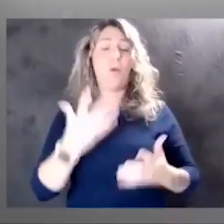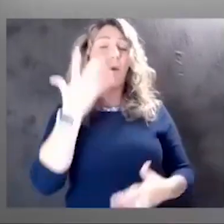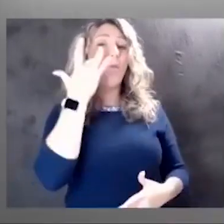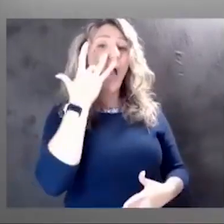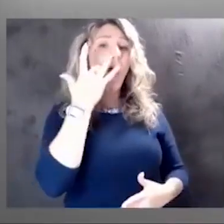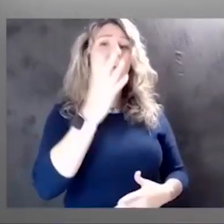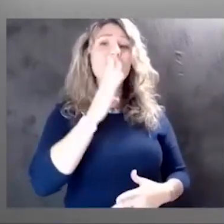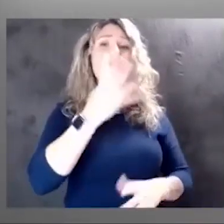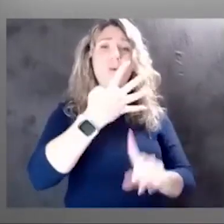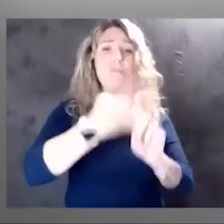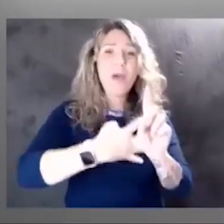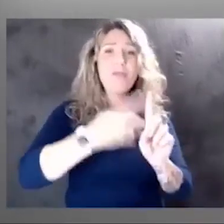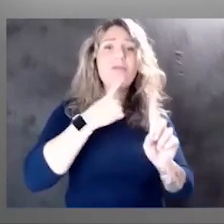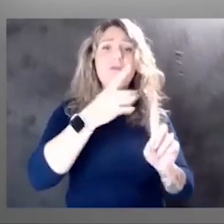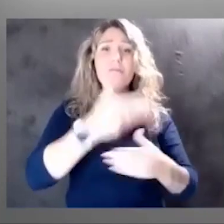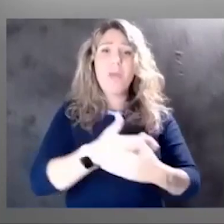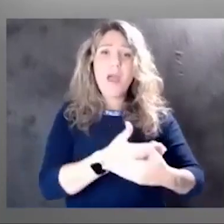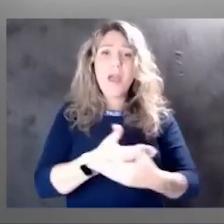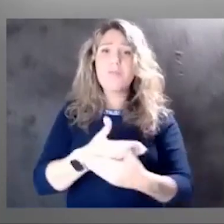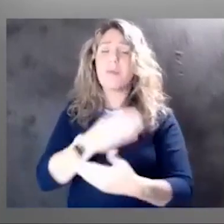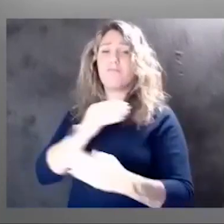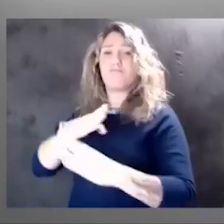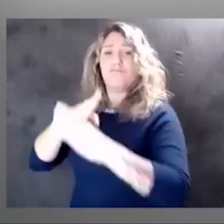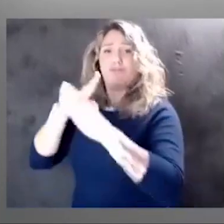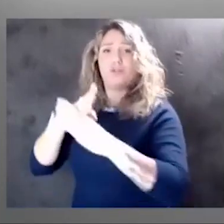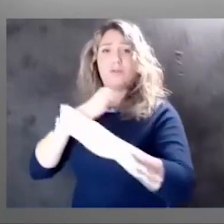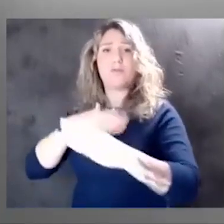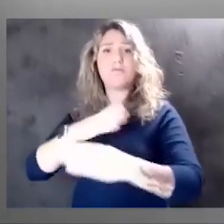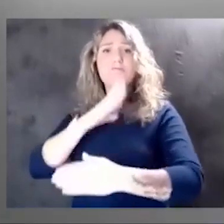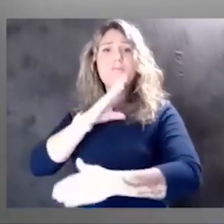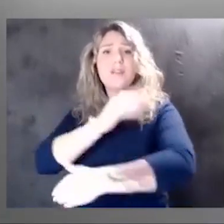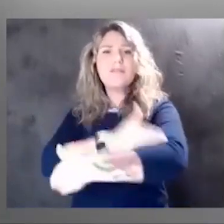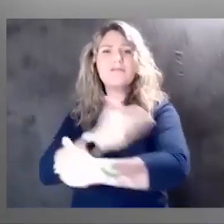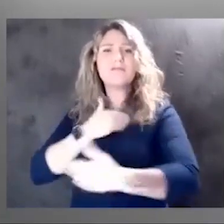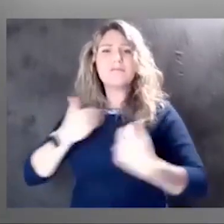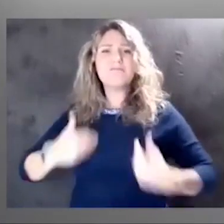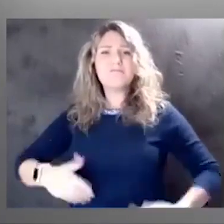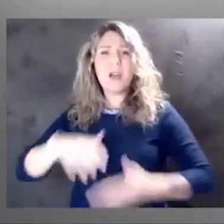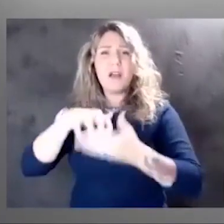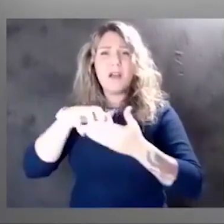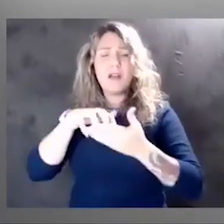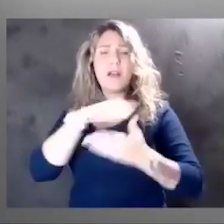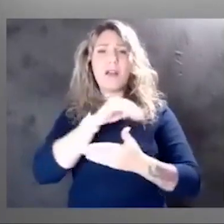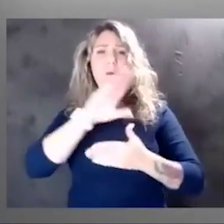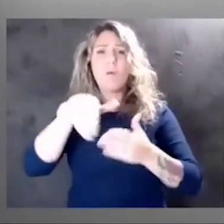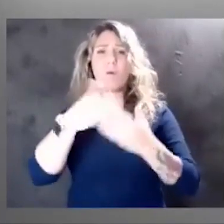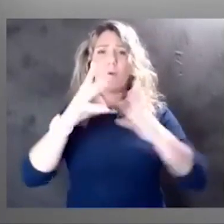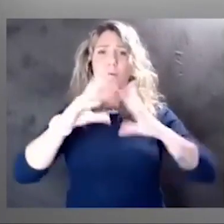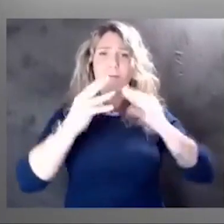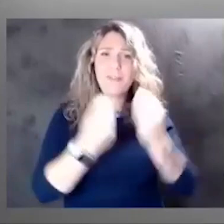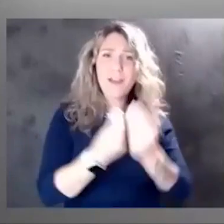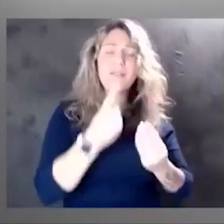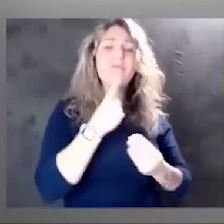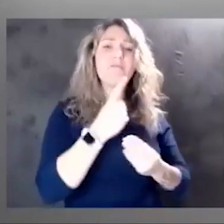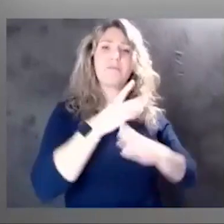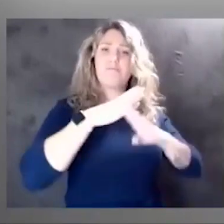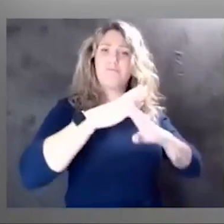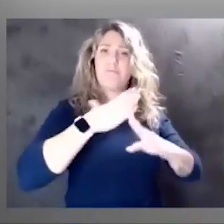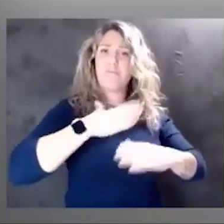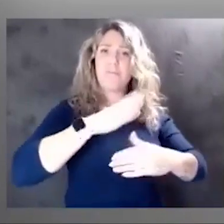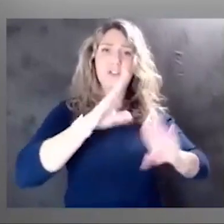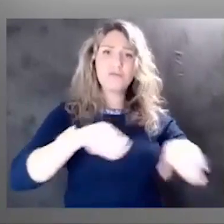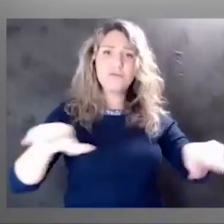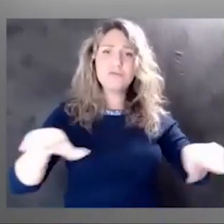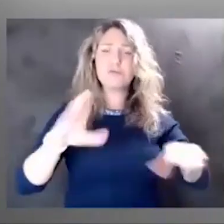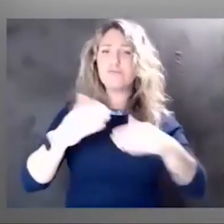home. To protect my immunocompromised son and my entire family. So I can protect my children, the rest of my family, my